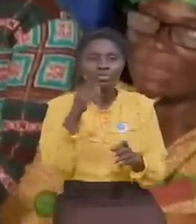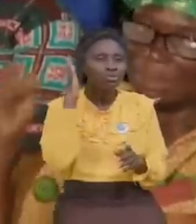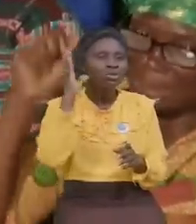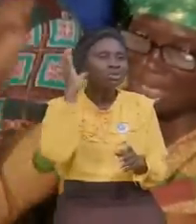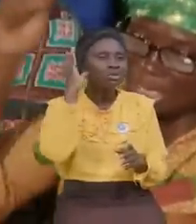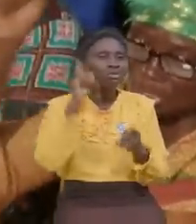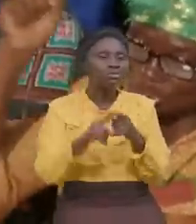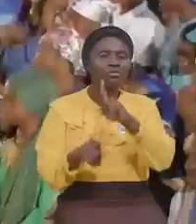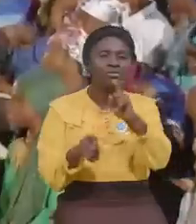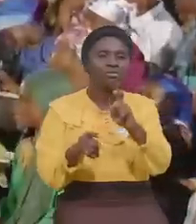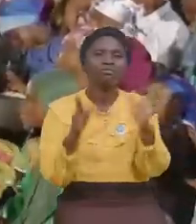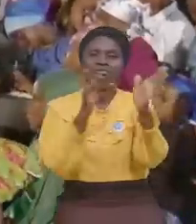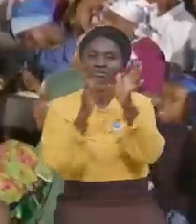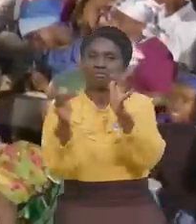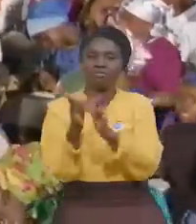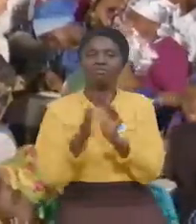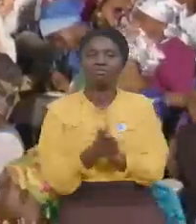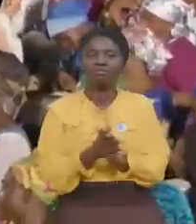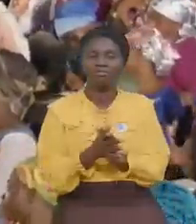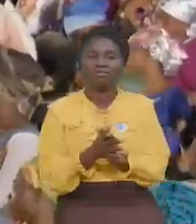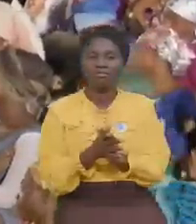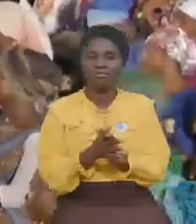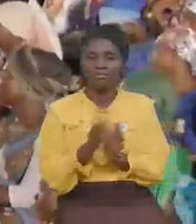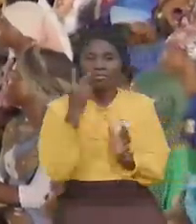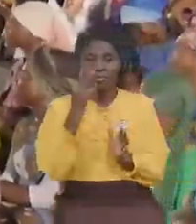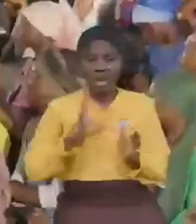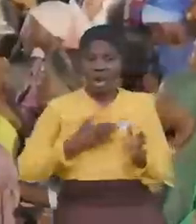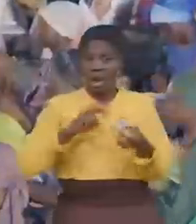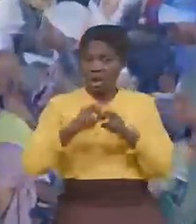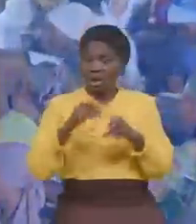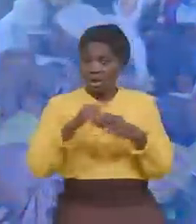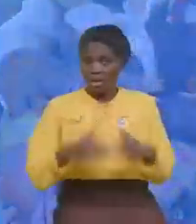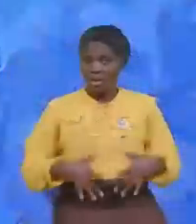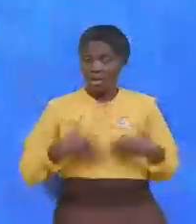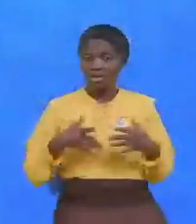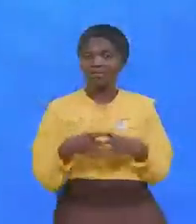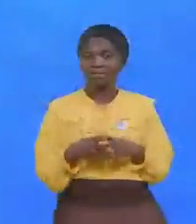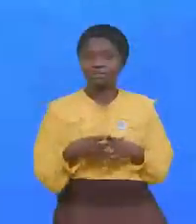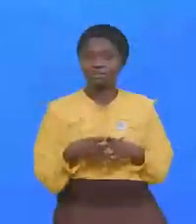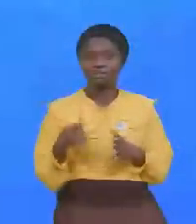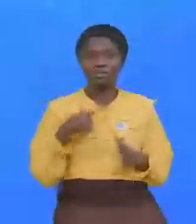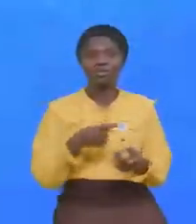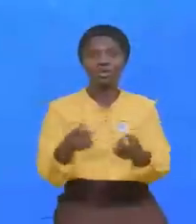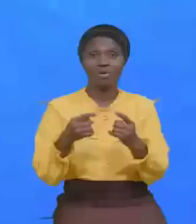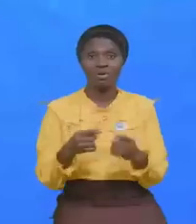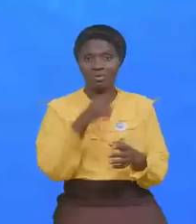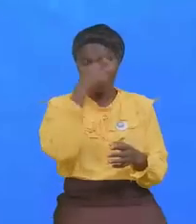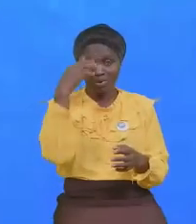to? You see, our problems in life come because of who we listen